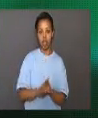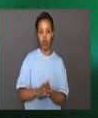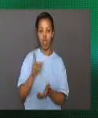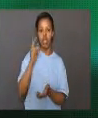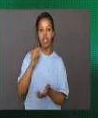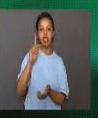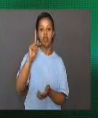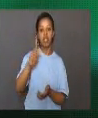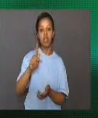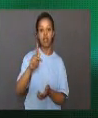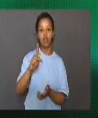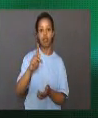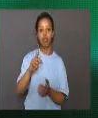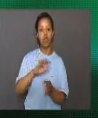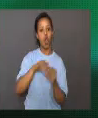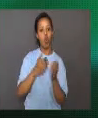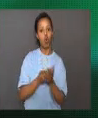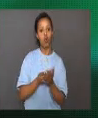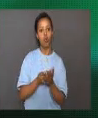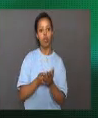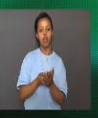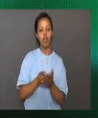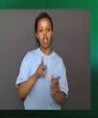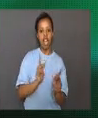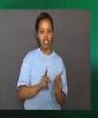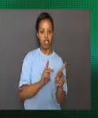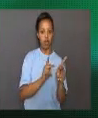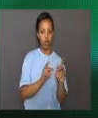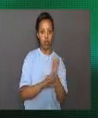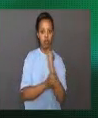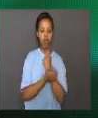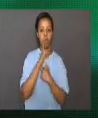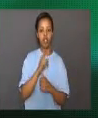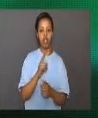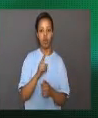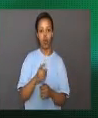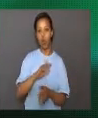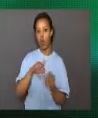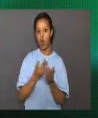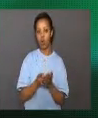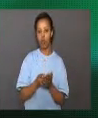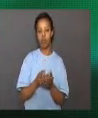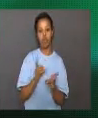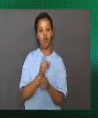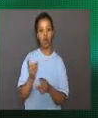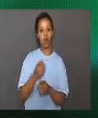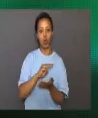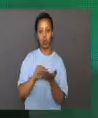TP is the basis for the synthesis of all other organic